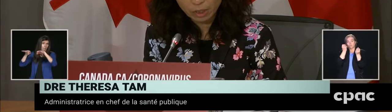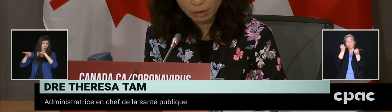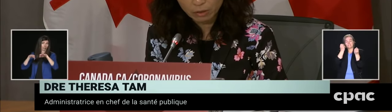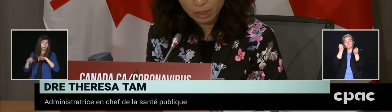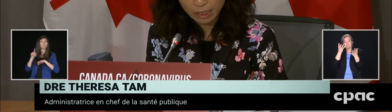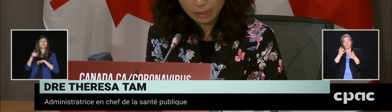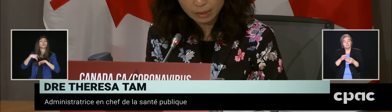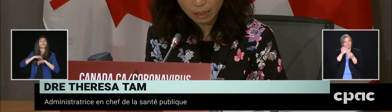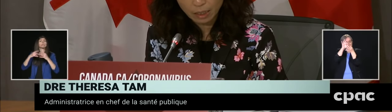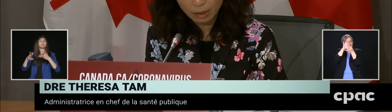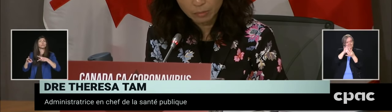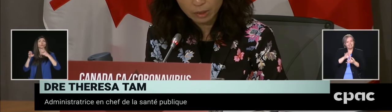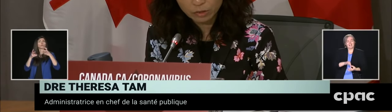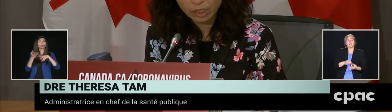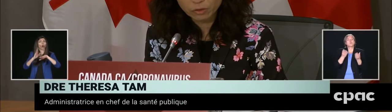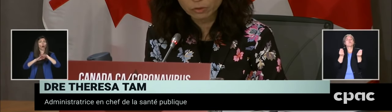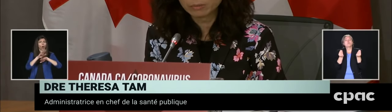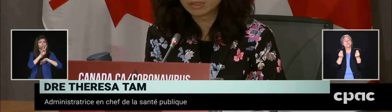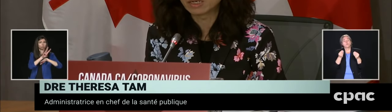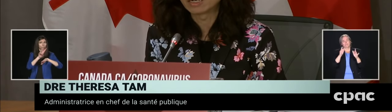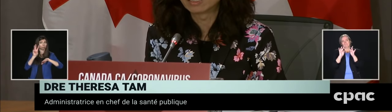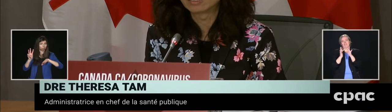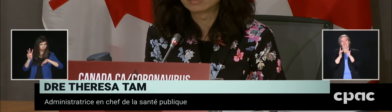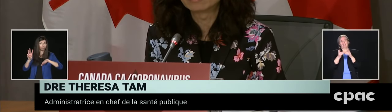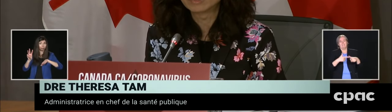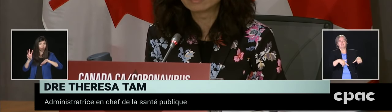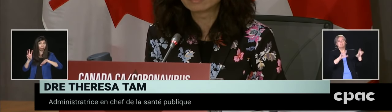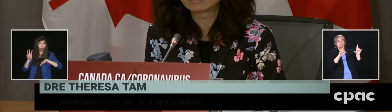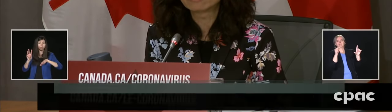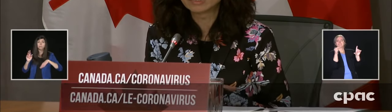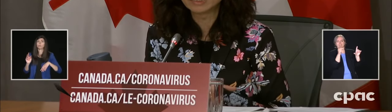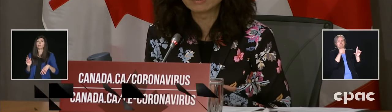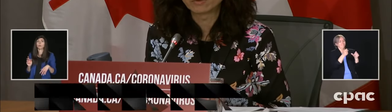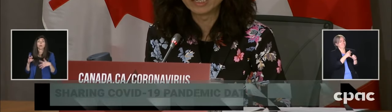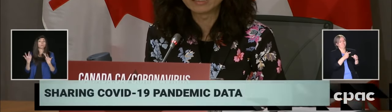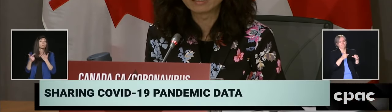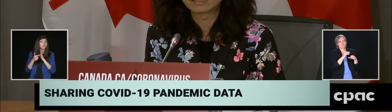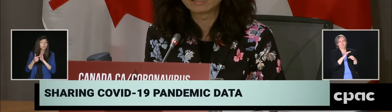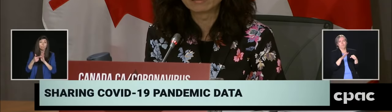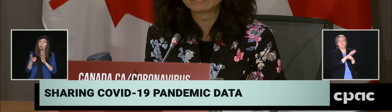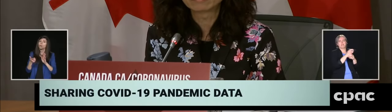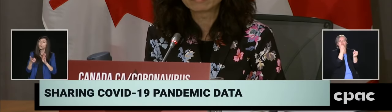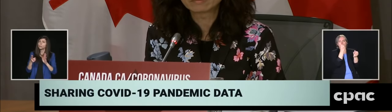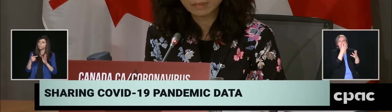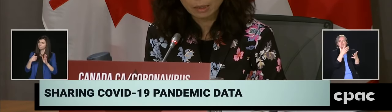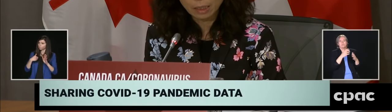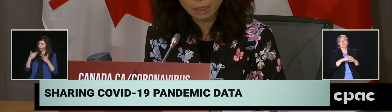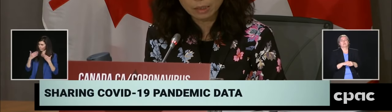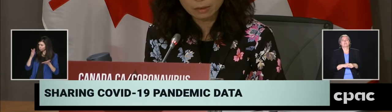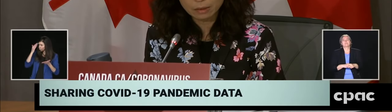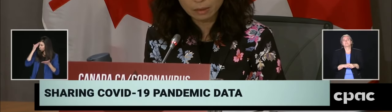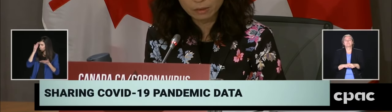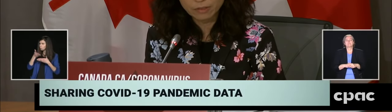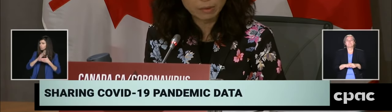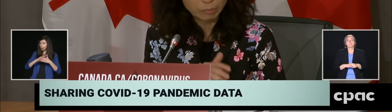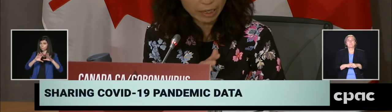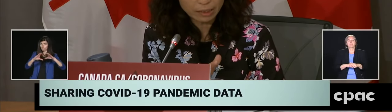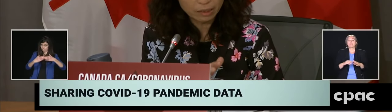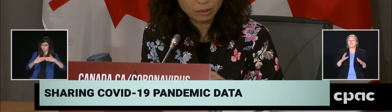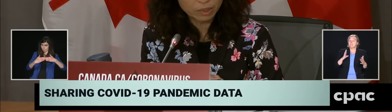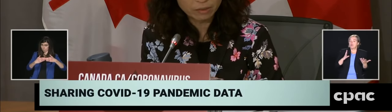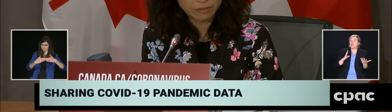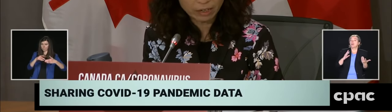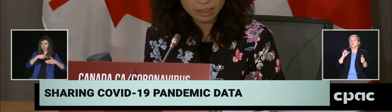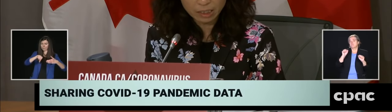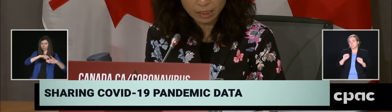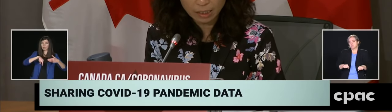do know that certain groups are really quite a lot of impacts